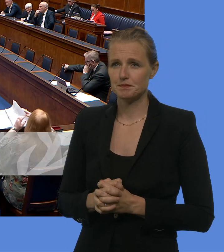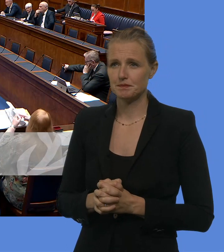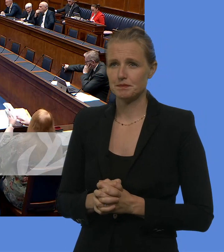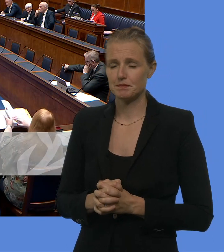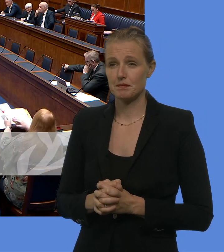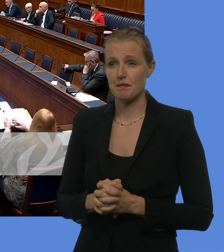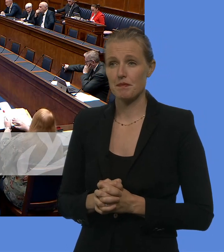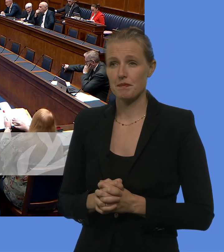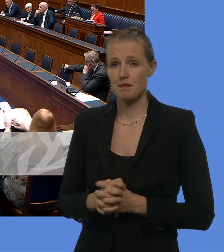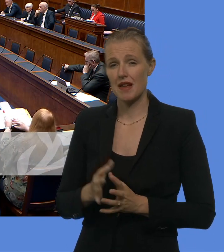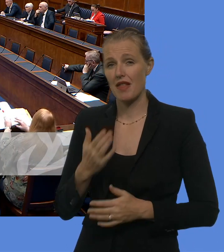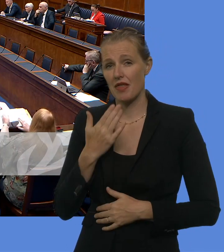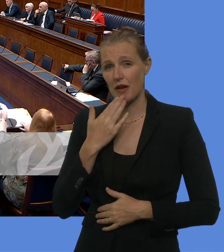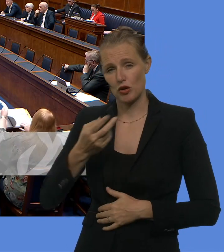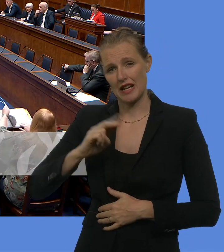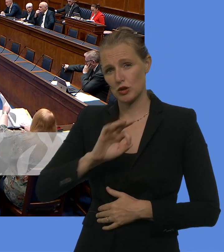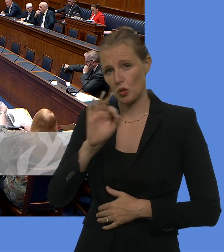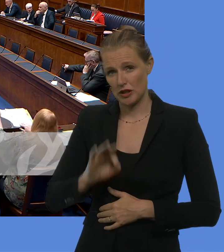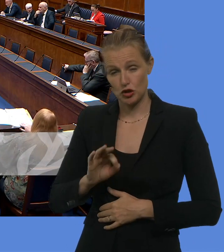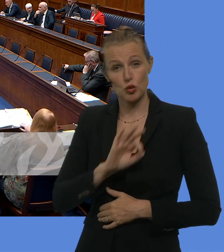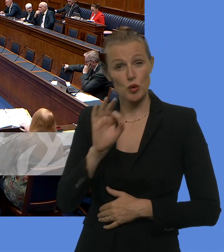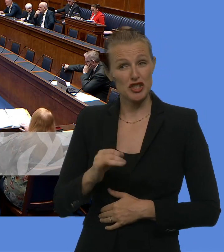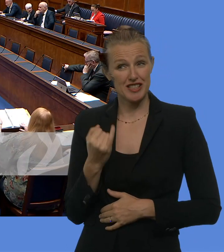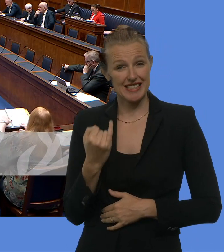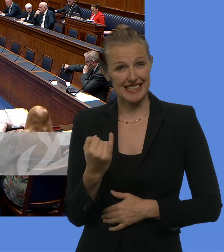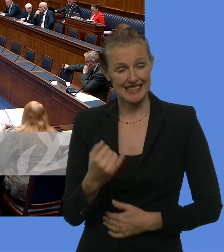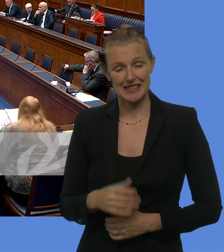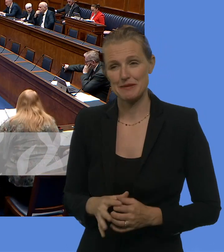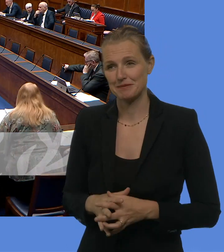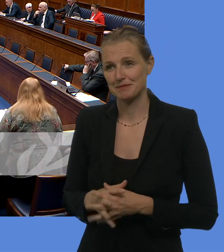Minister. Question number 6. Minister.